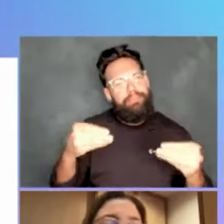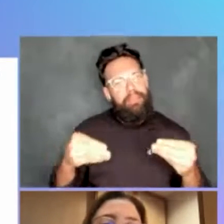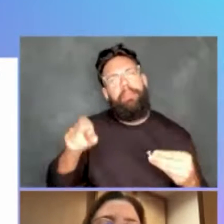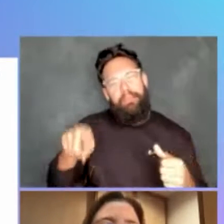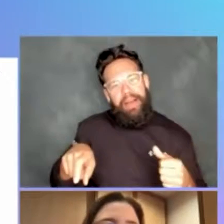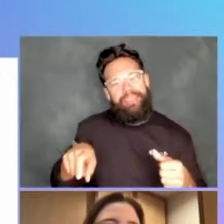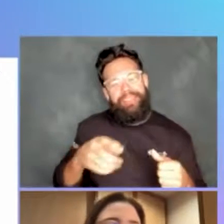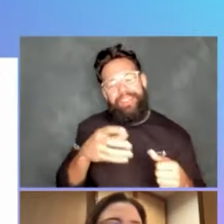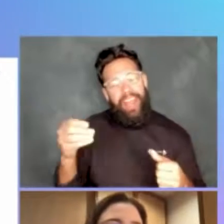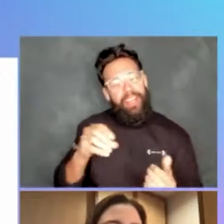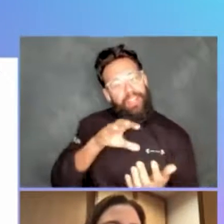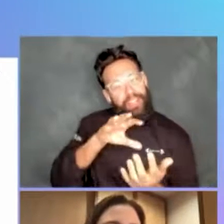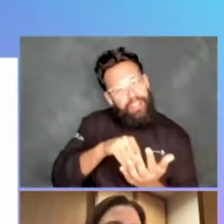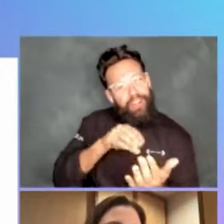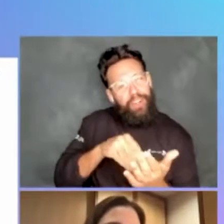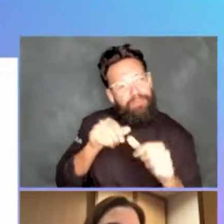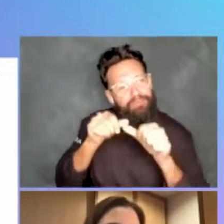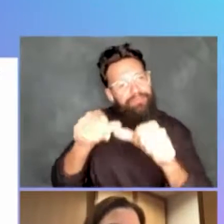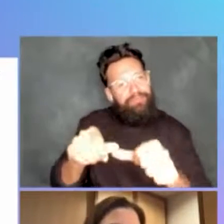Next slide.